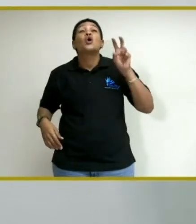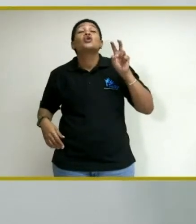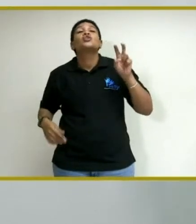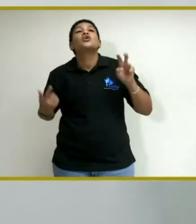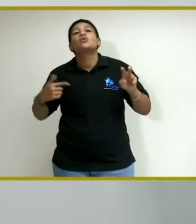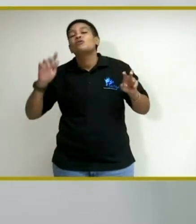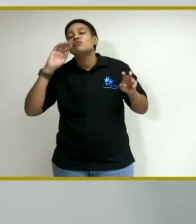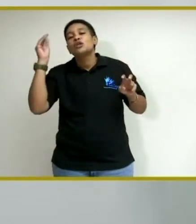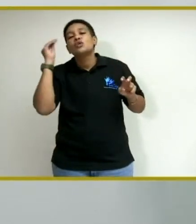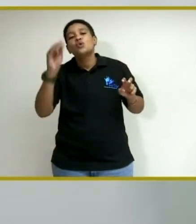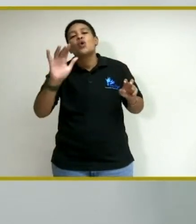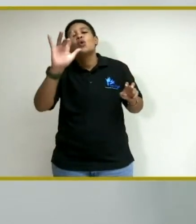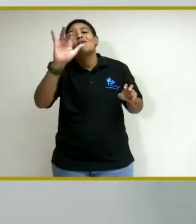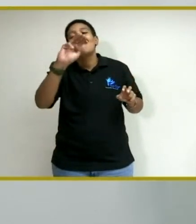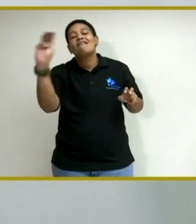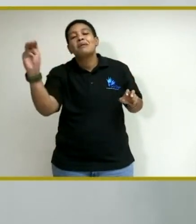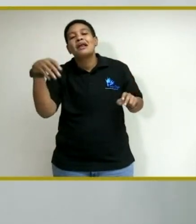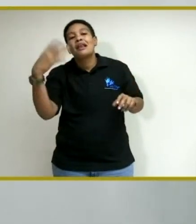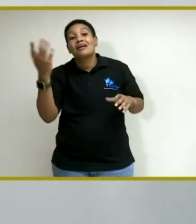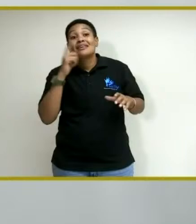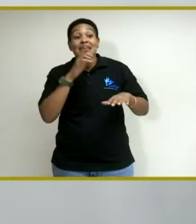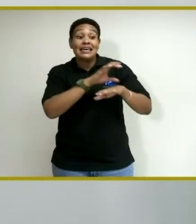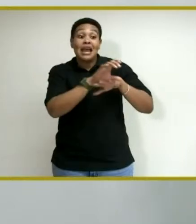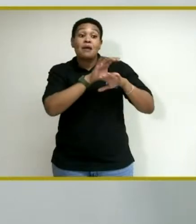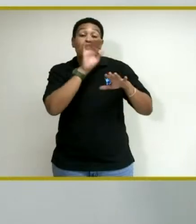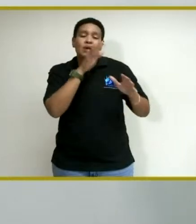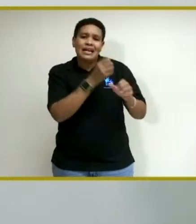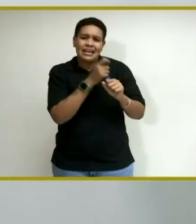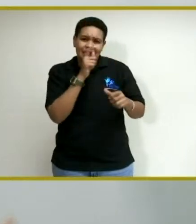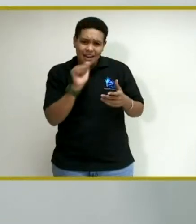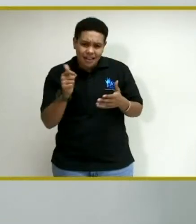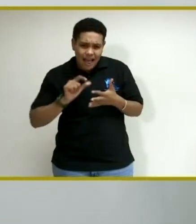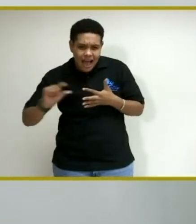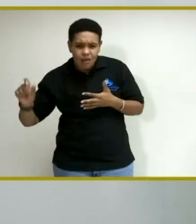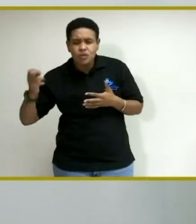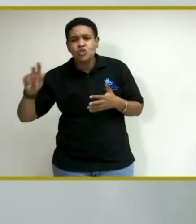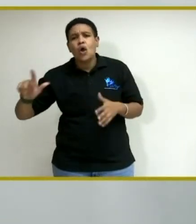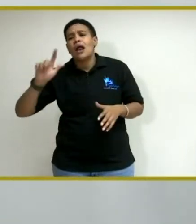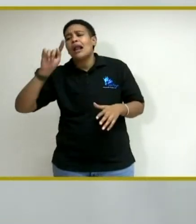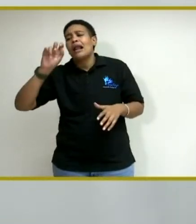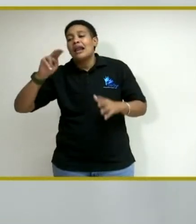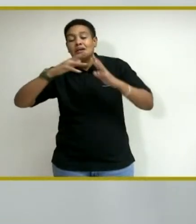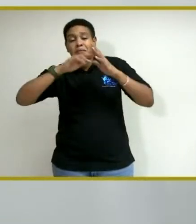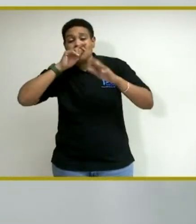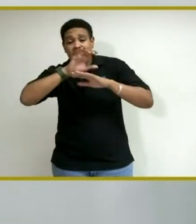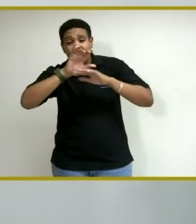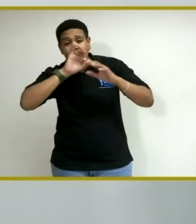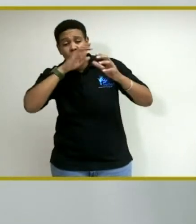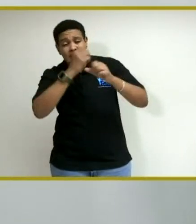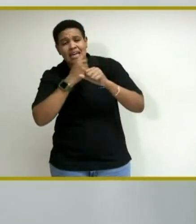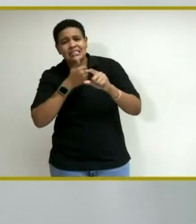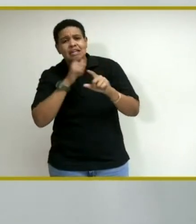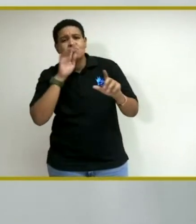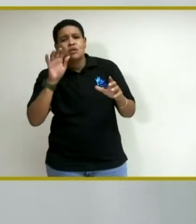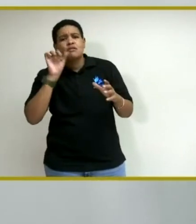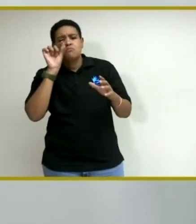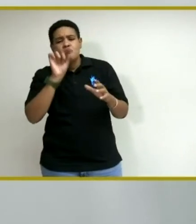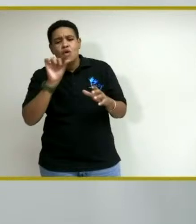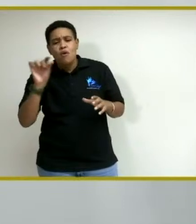just been told 25 million, and the Caribbean will get an allocation, or Latin America and the Caribbean, and it will be